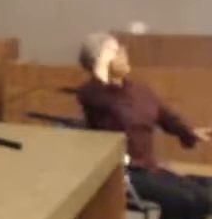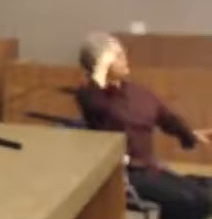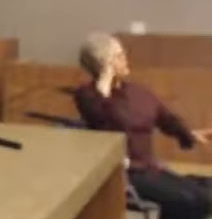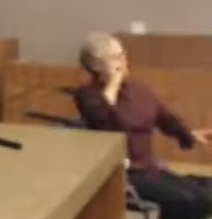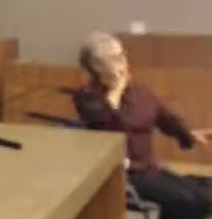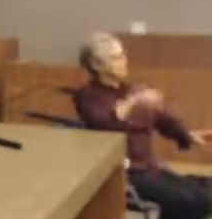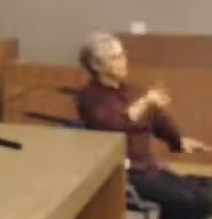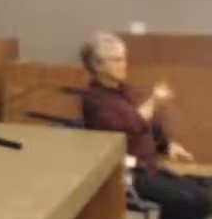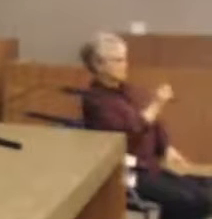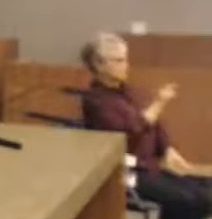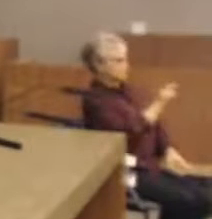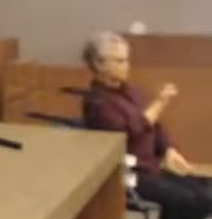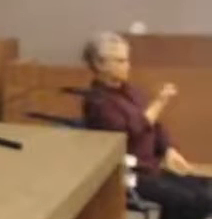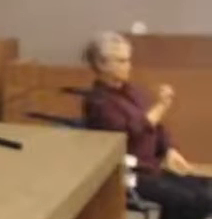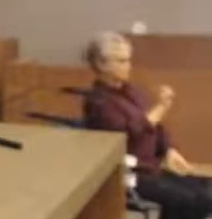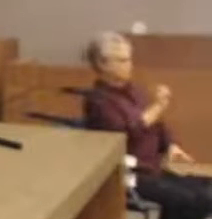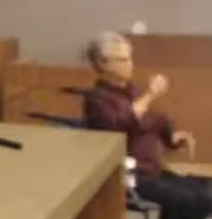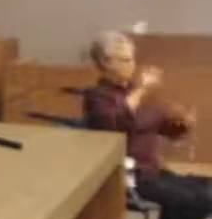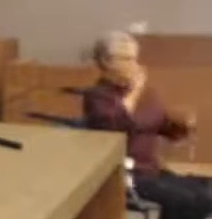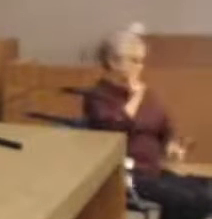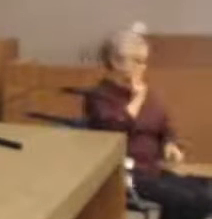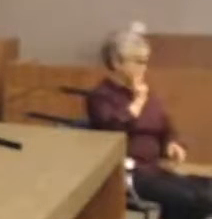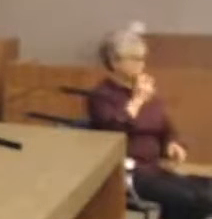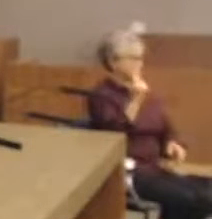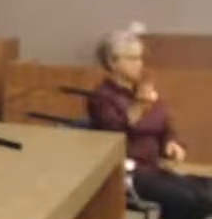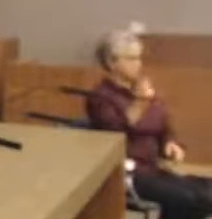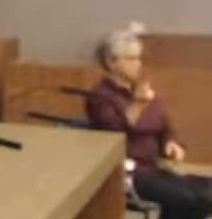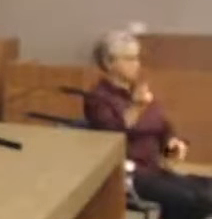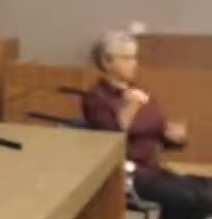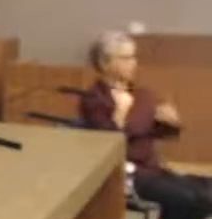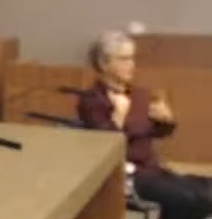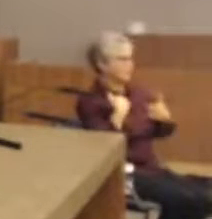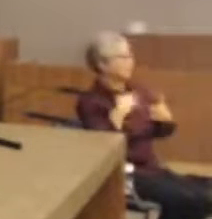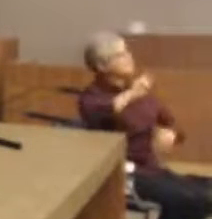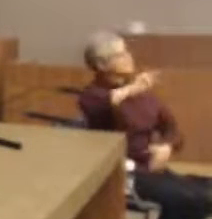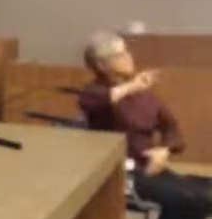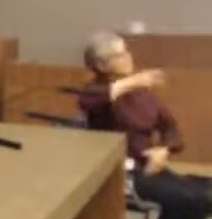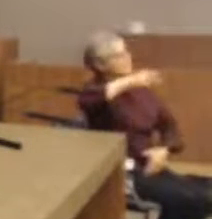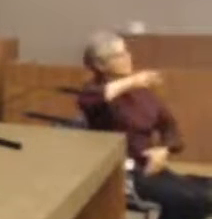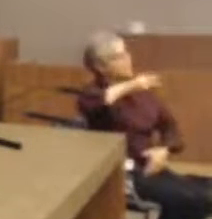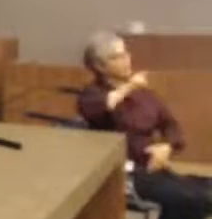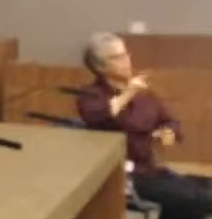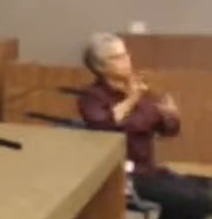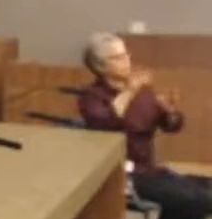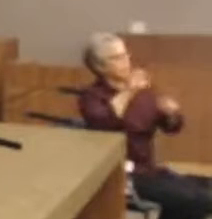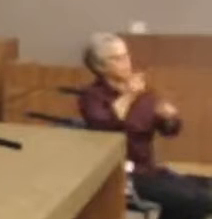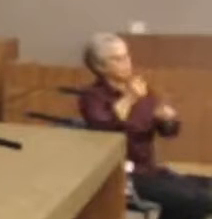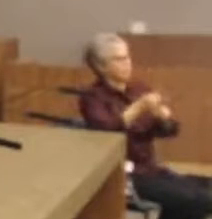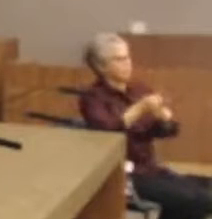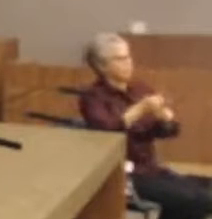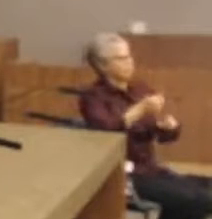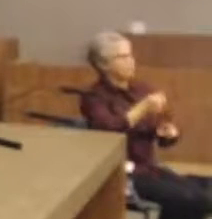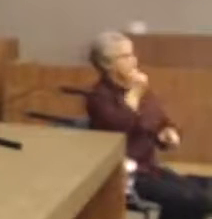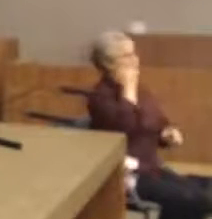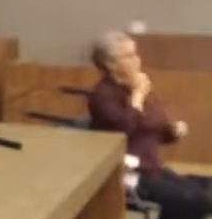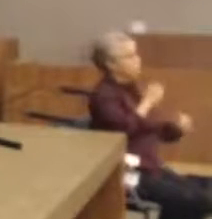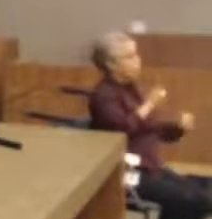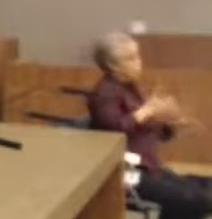issue. But what I could say, without knowing anything about the case and not making a judgment, is that people who have underlying mental health issues,